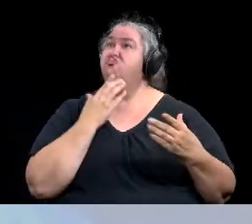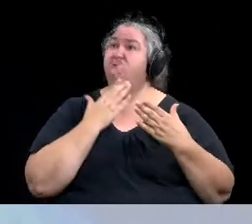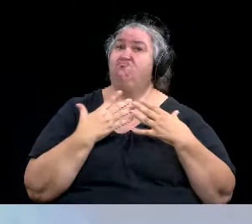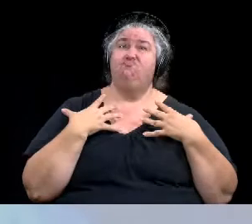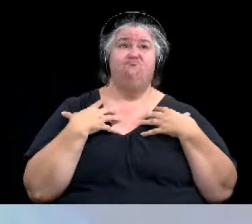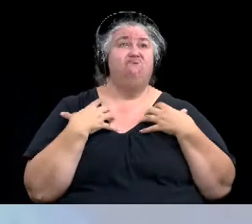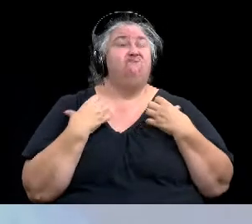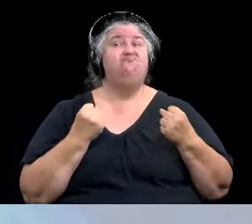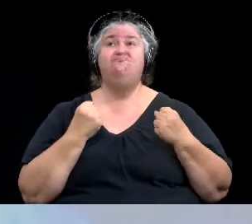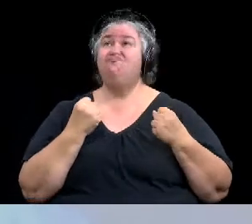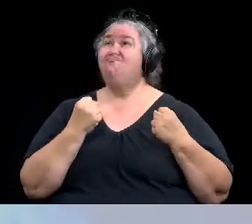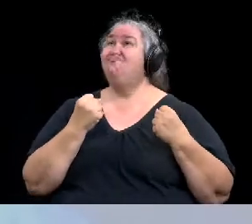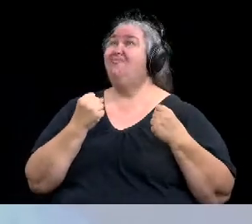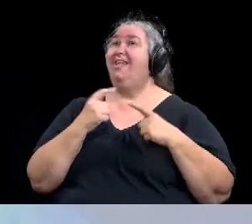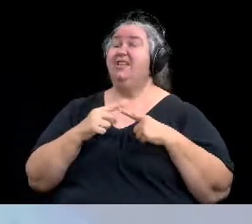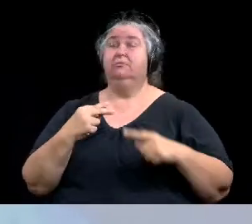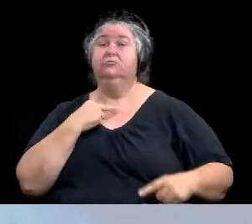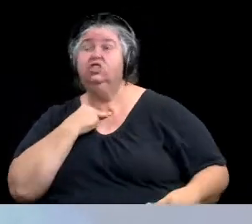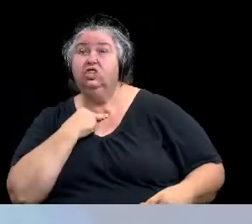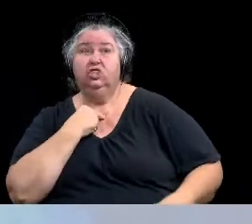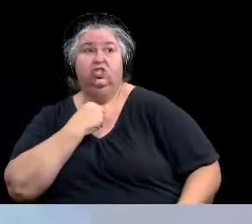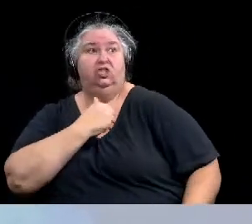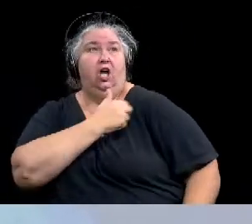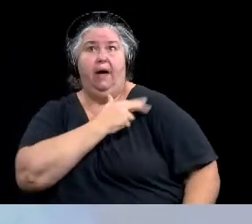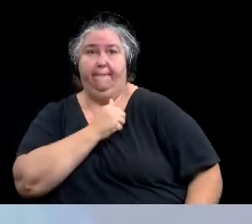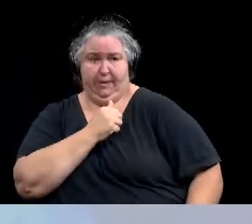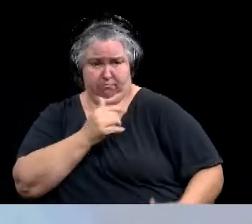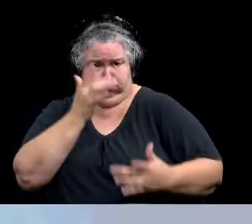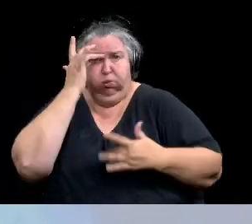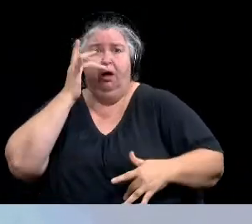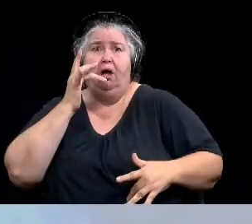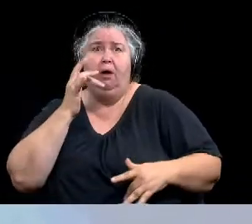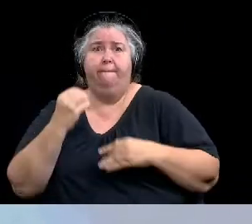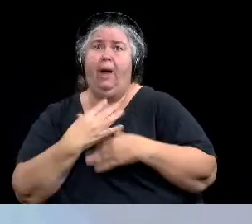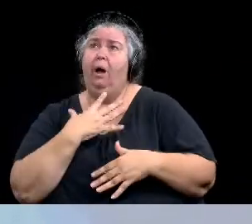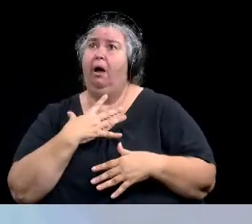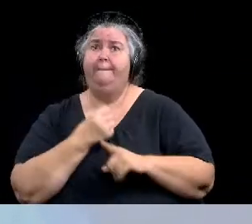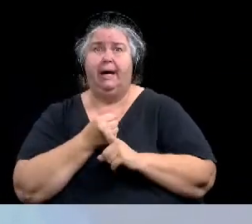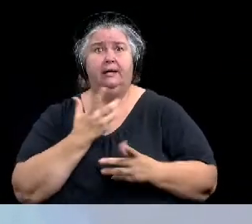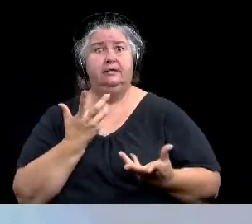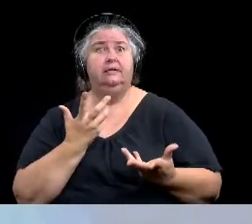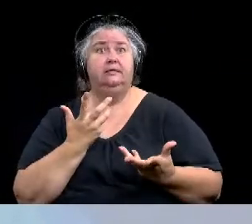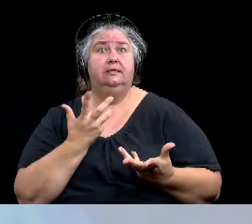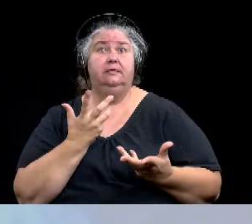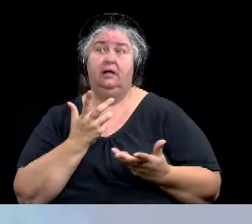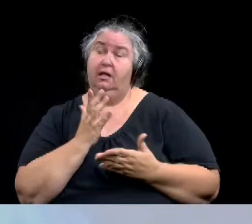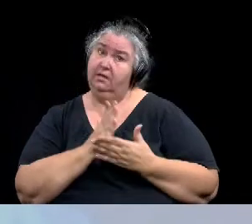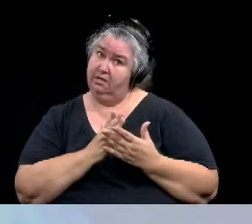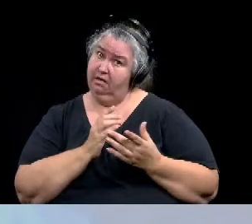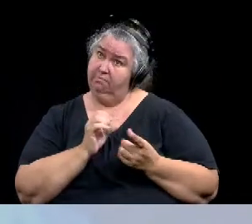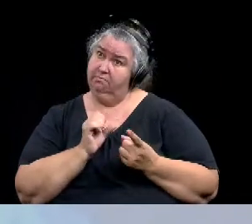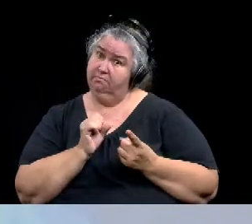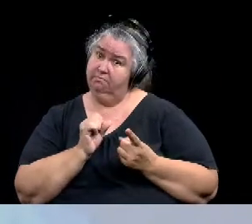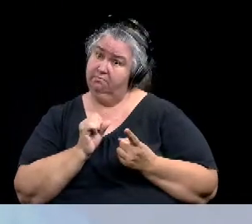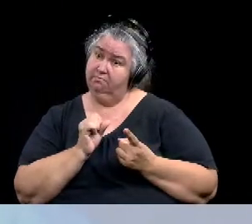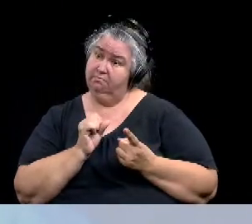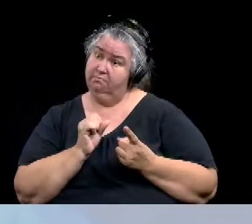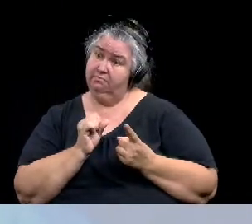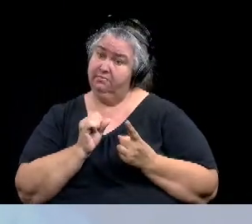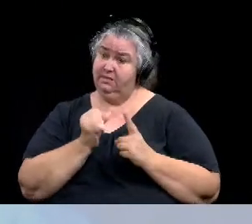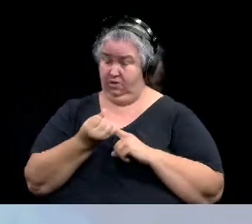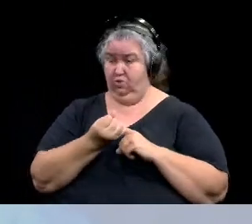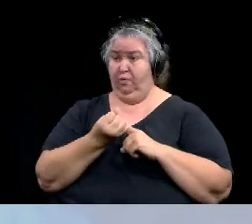hospital stays and protracted recoveries. And in some cases, some ravaging side effects from the